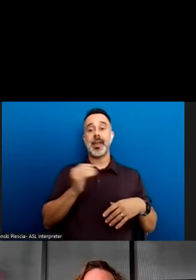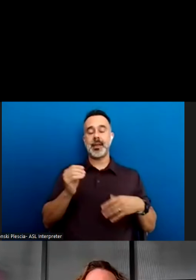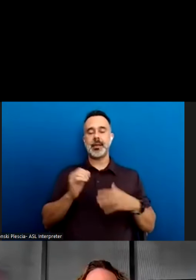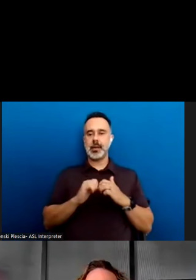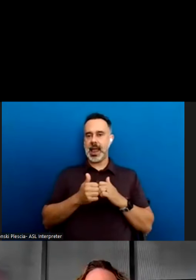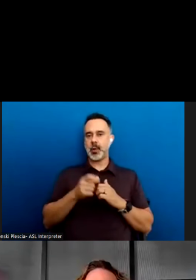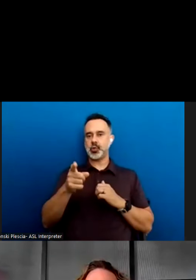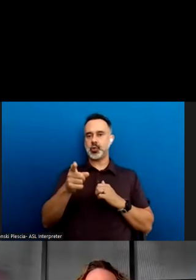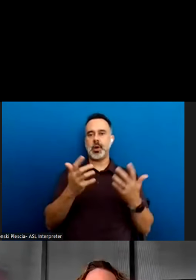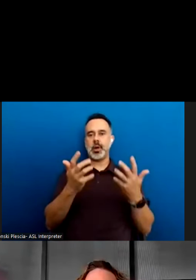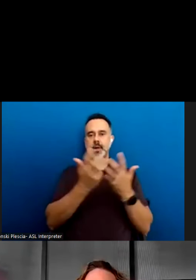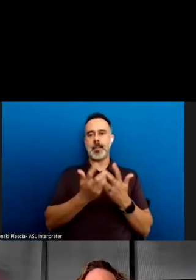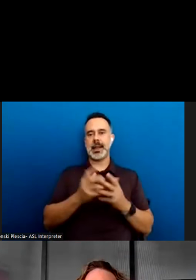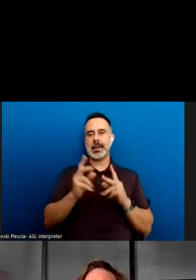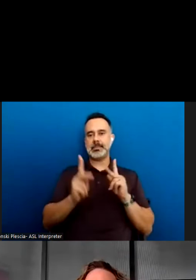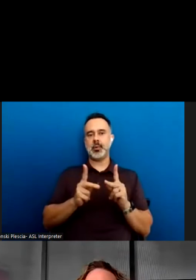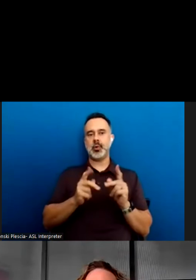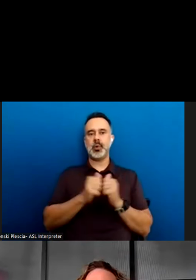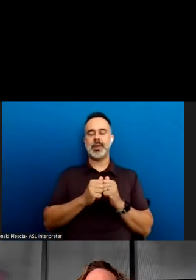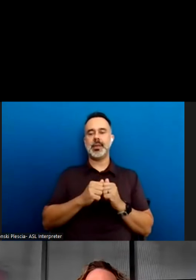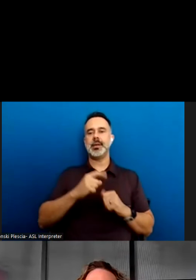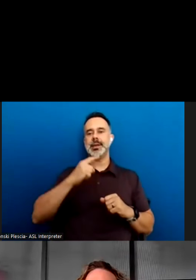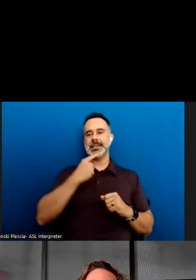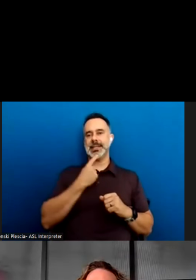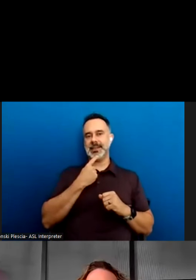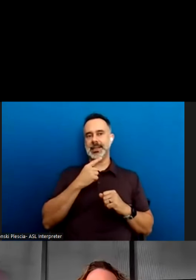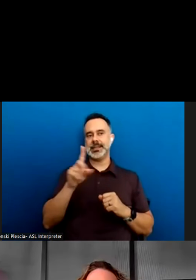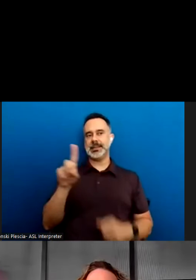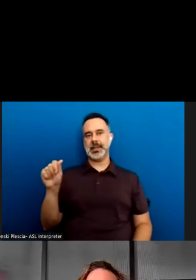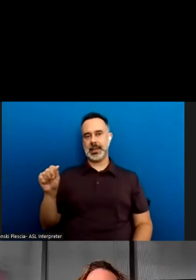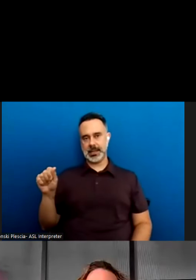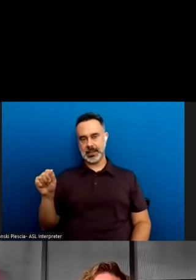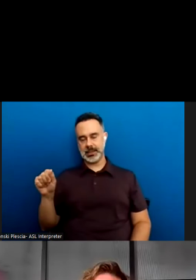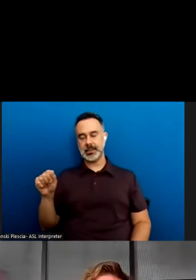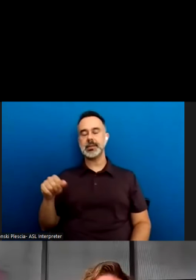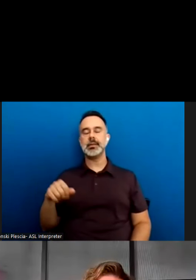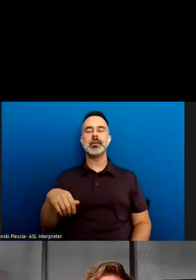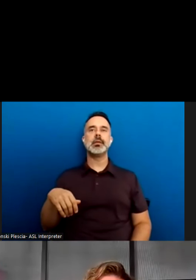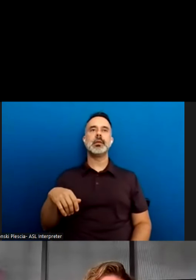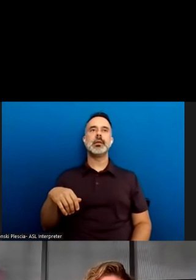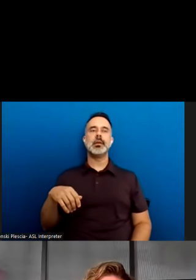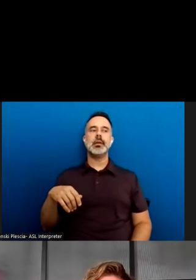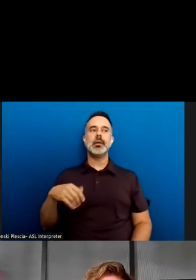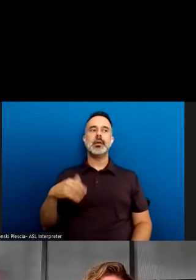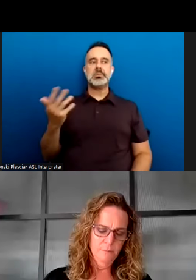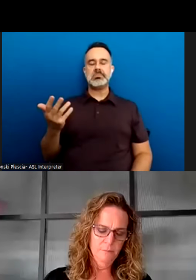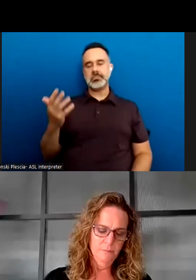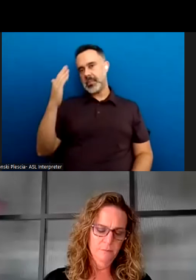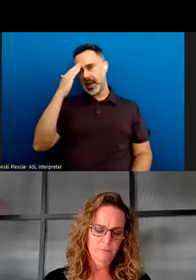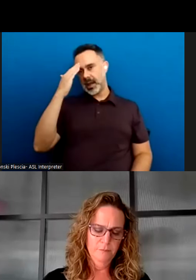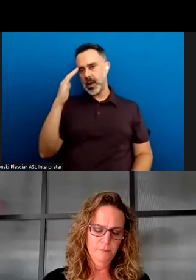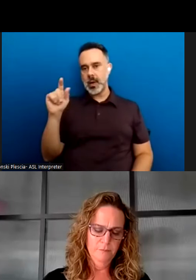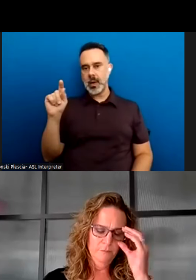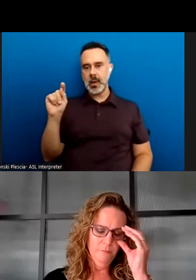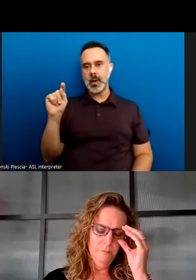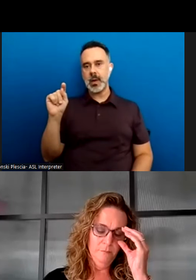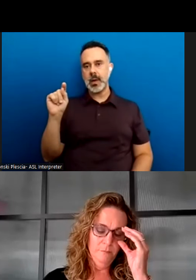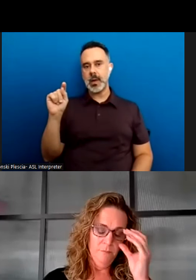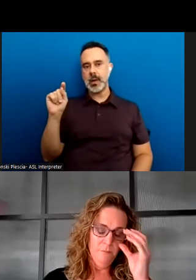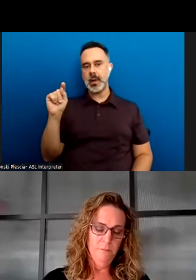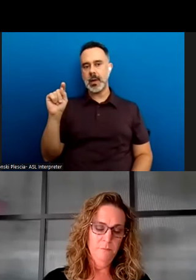accommodate people who have more significant disabilities. I know that that Takia mentioned